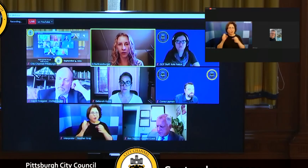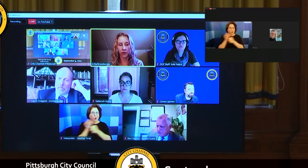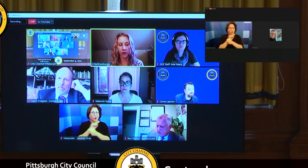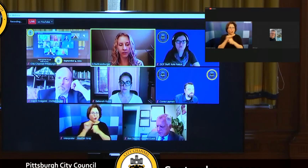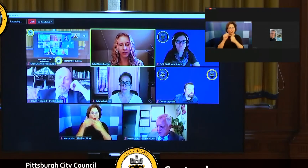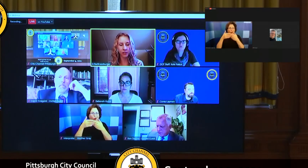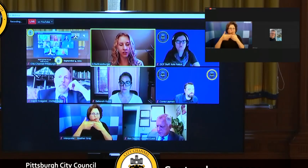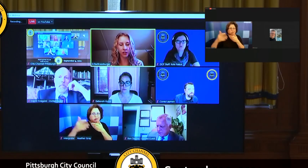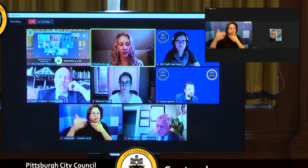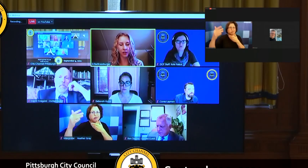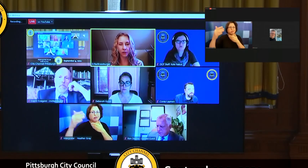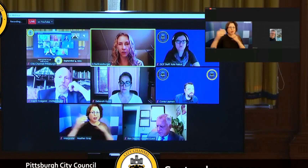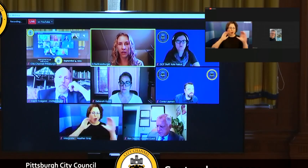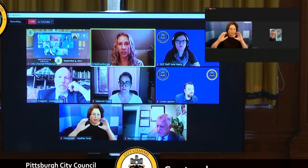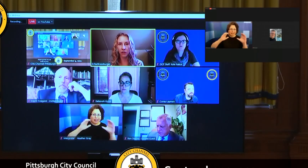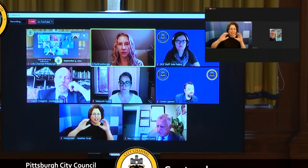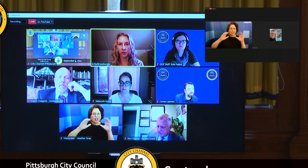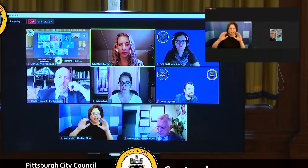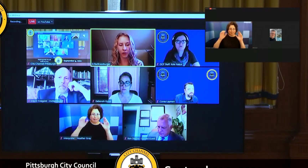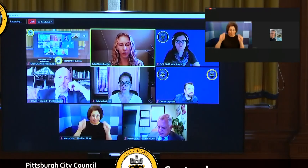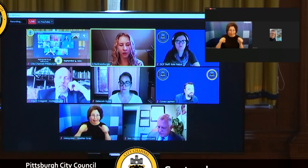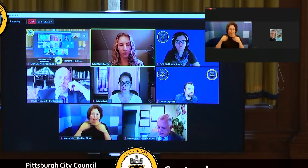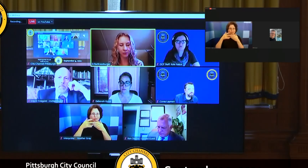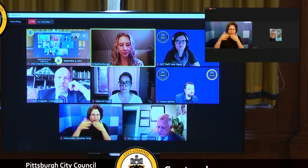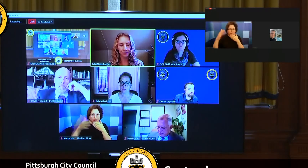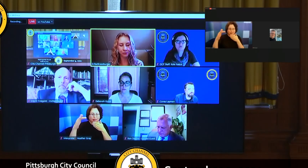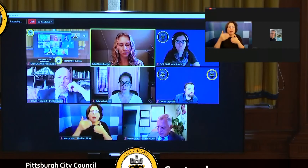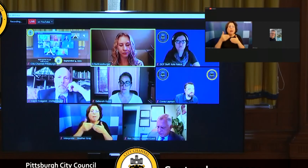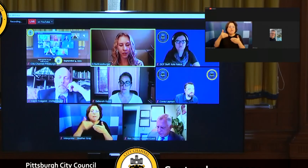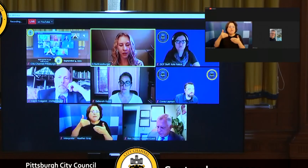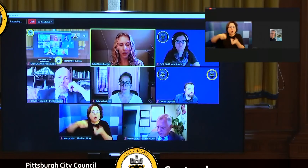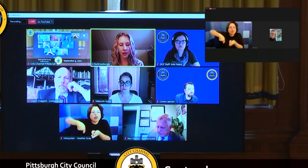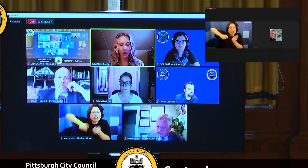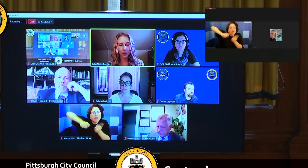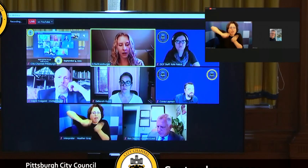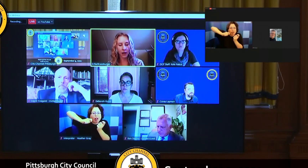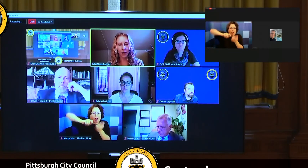lot of conversation before any shovels are in the ground.